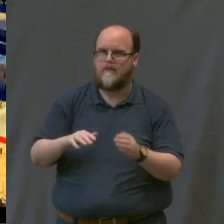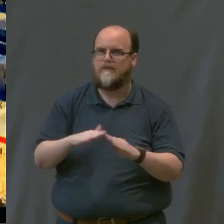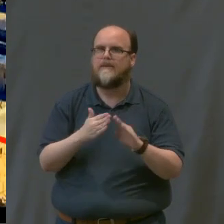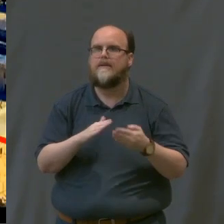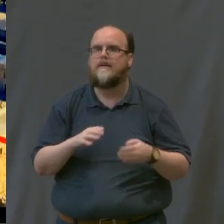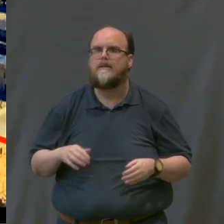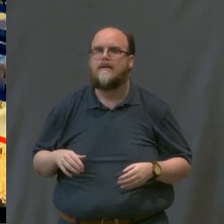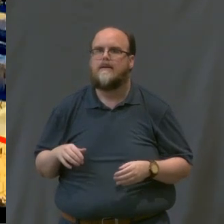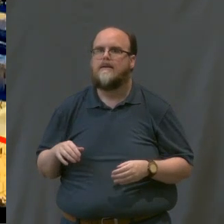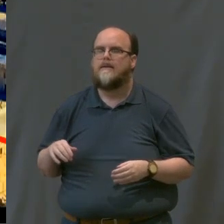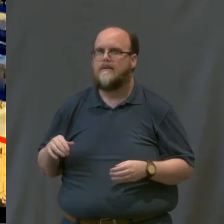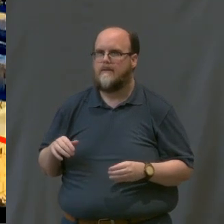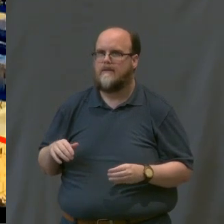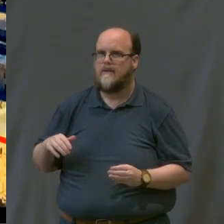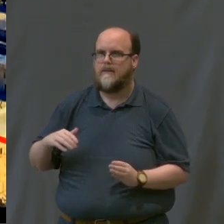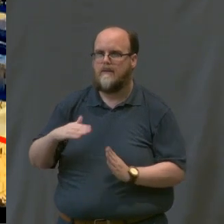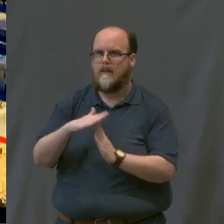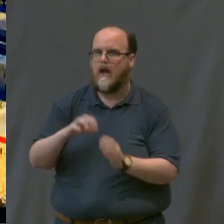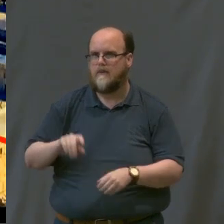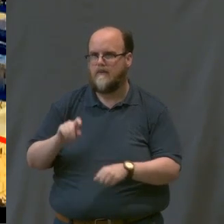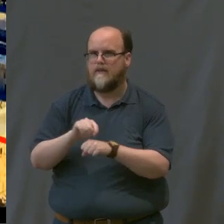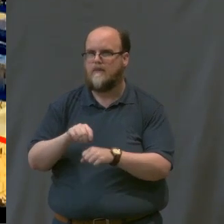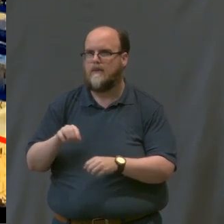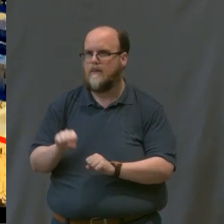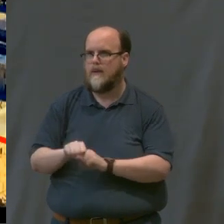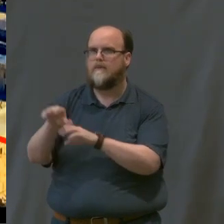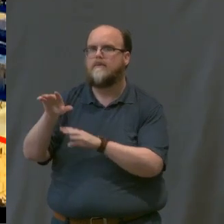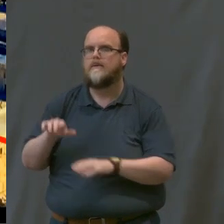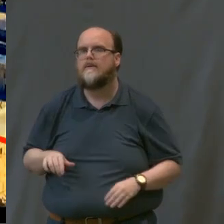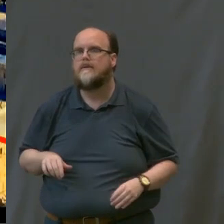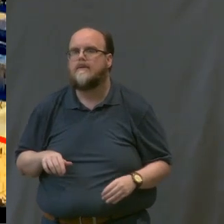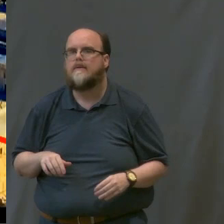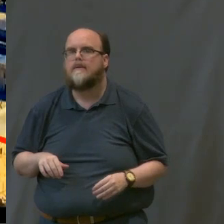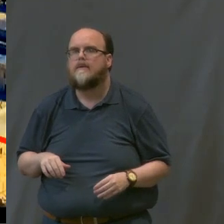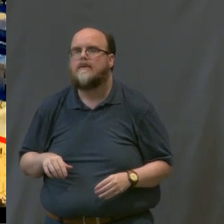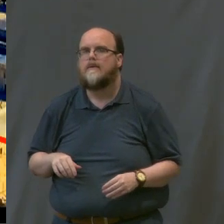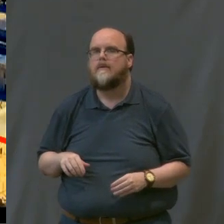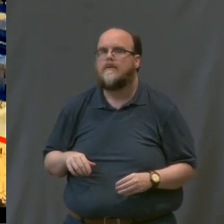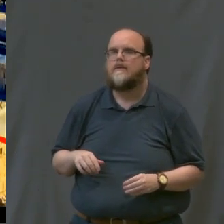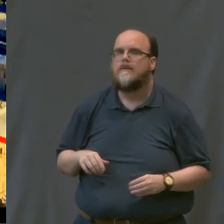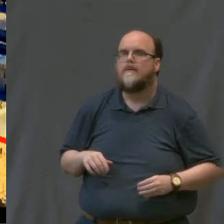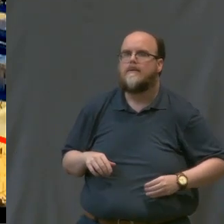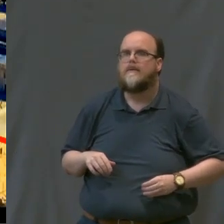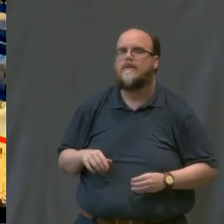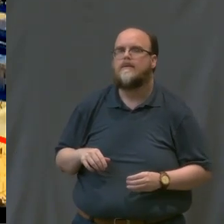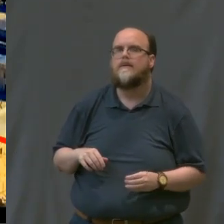level, is actually the top of Temple Mount. A Temple Mount wall.